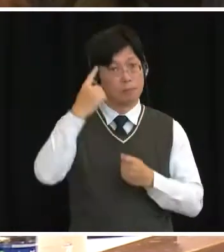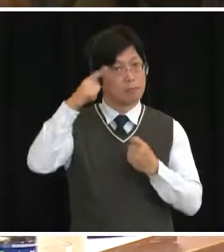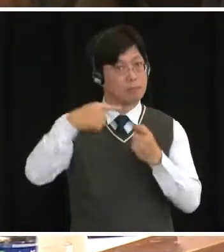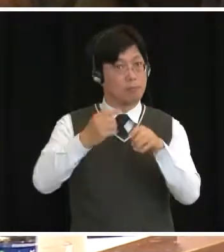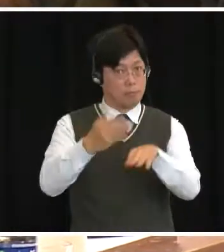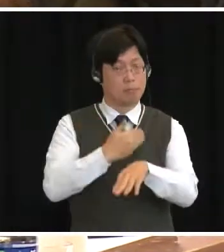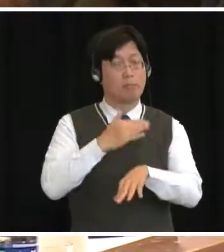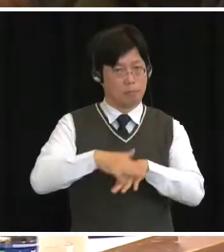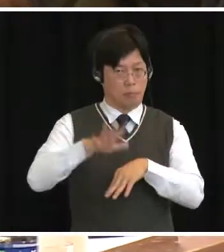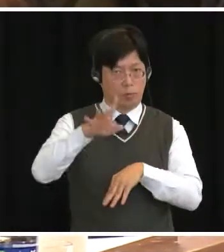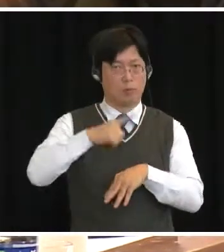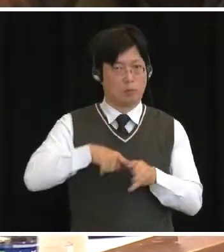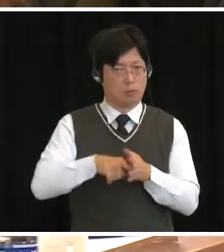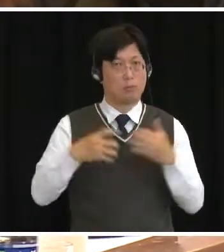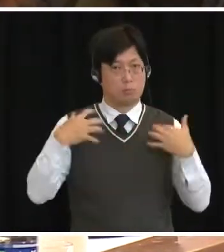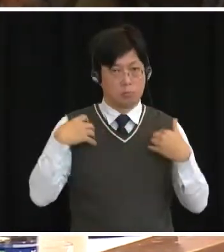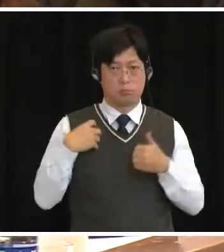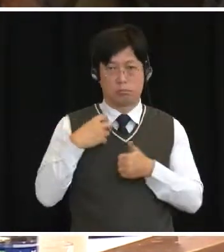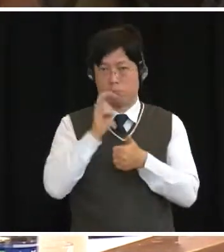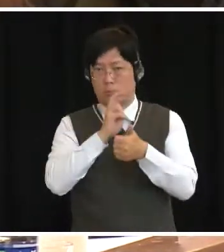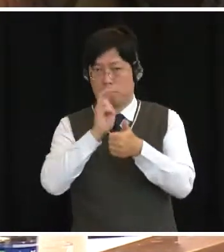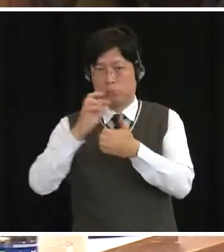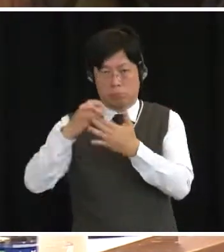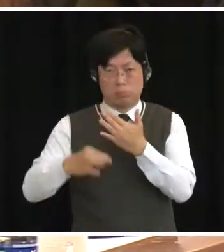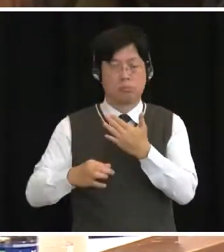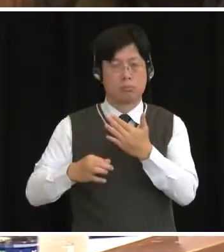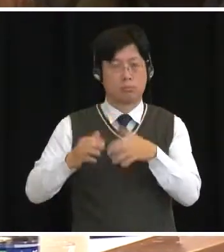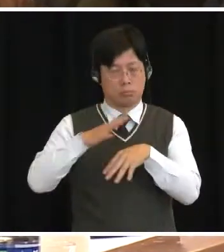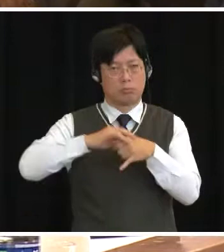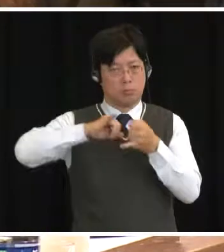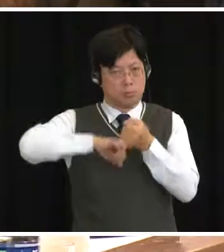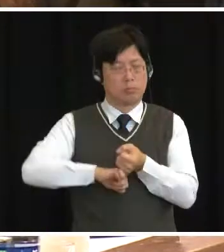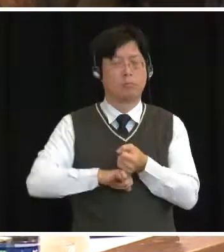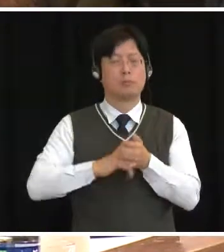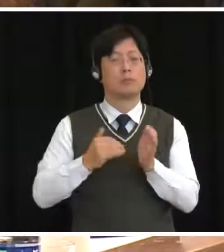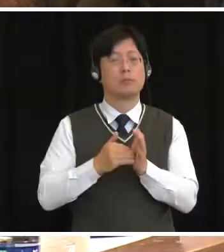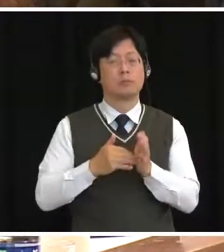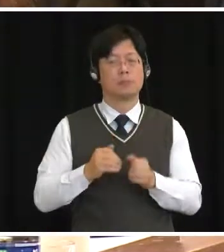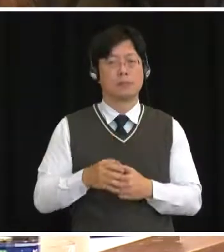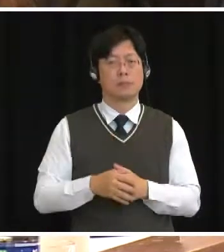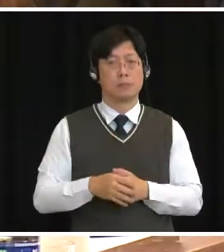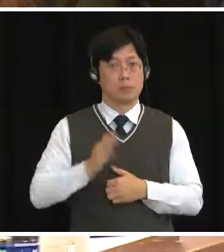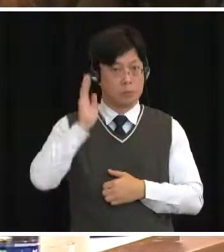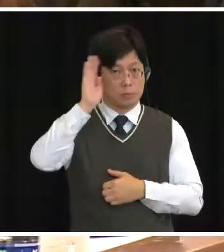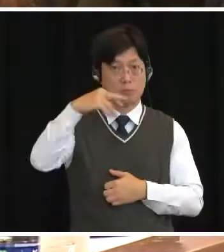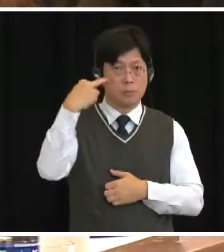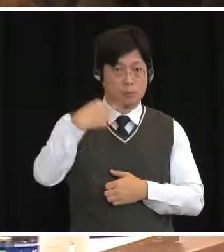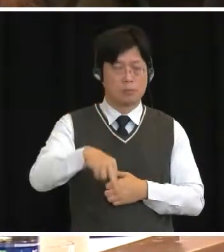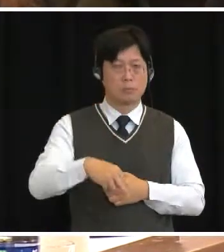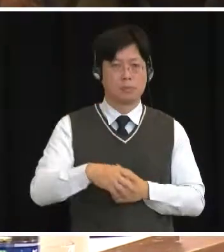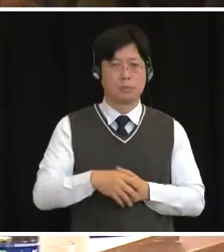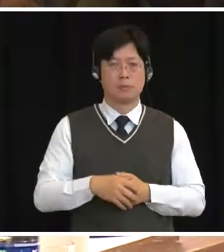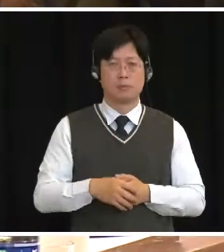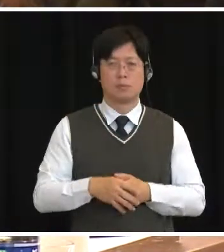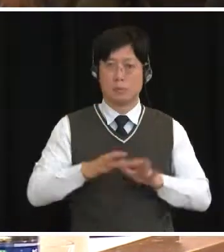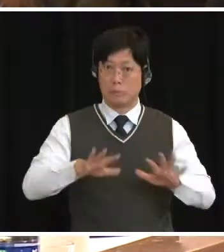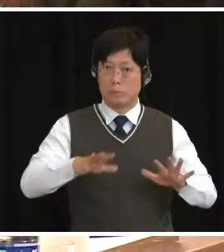the mechanism will be established to monitor the implementation.